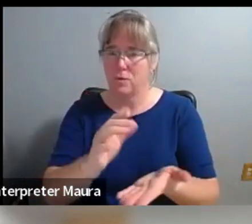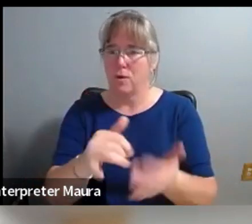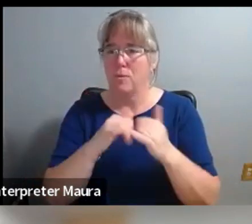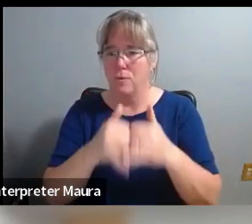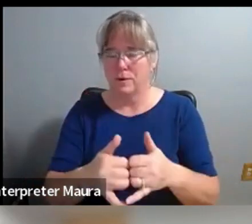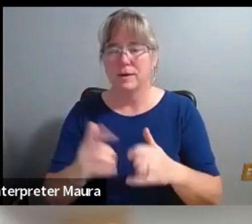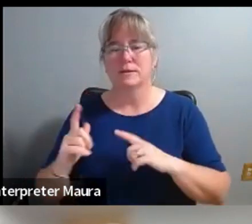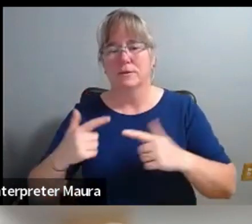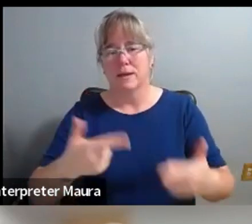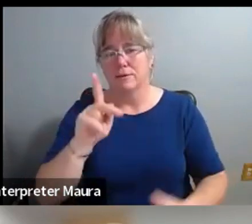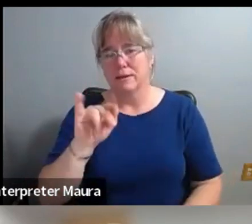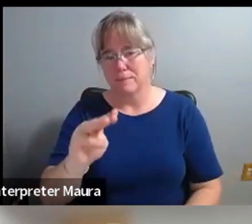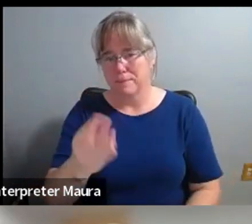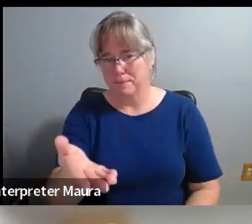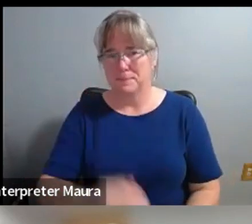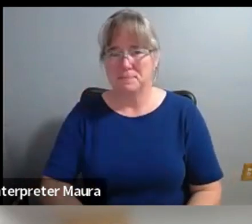pass it off to Kim to share more.